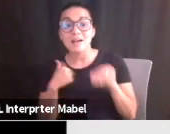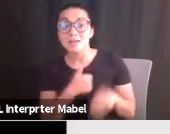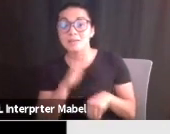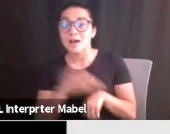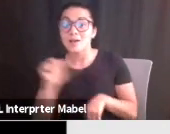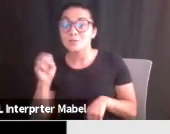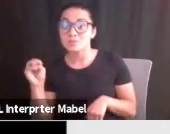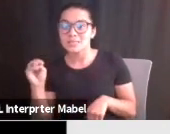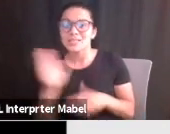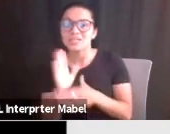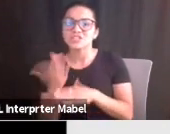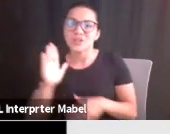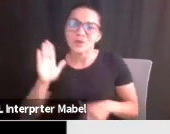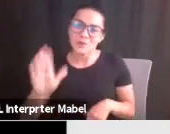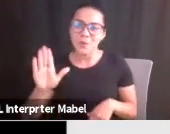right?